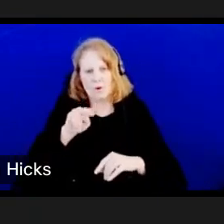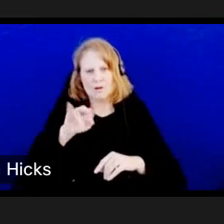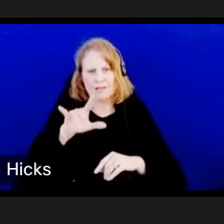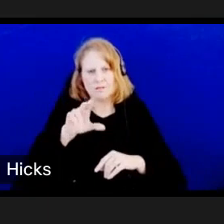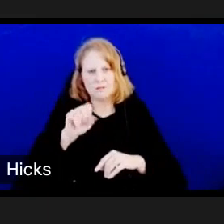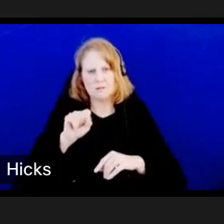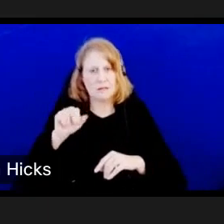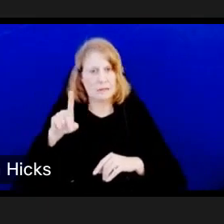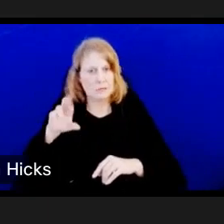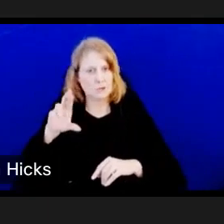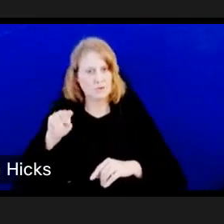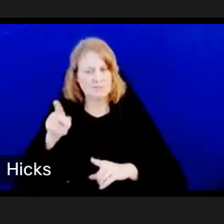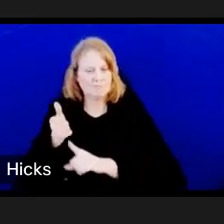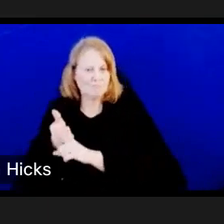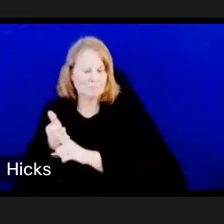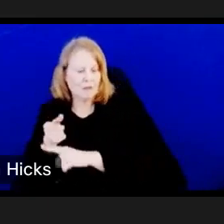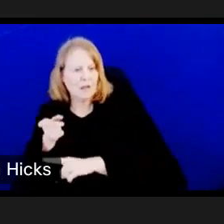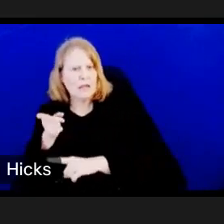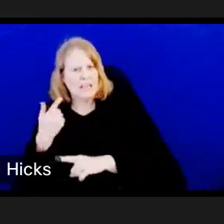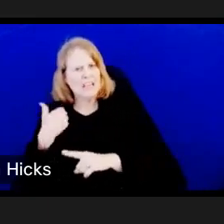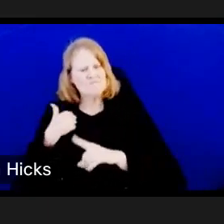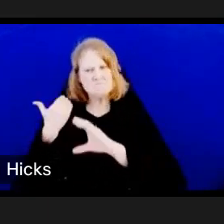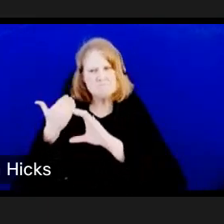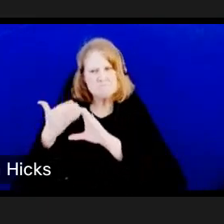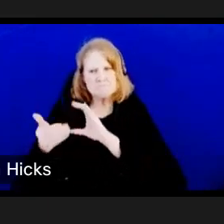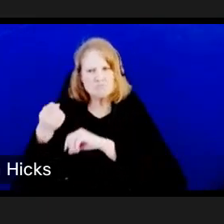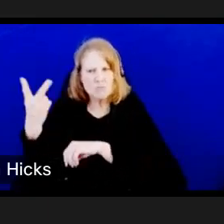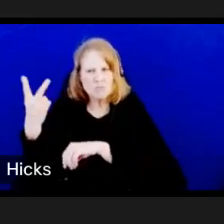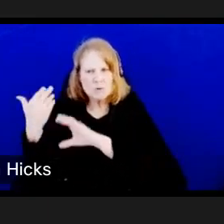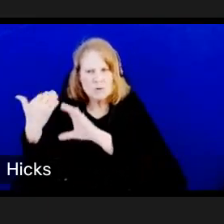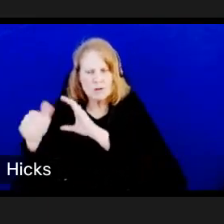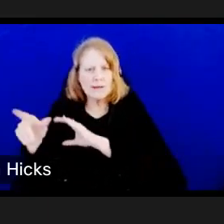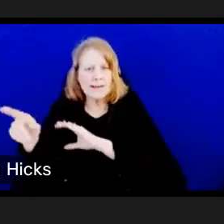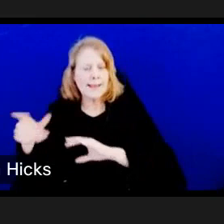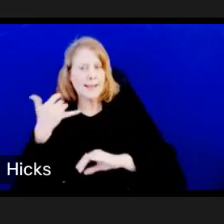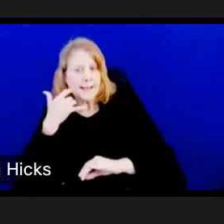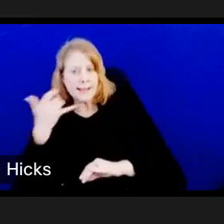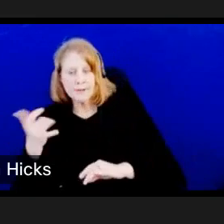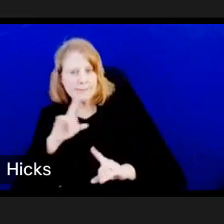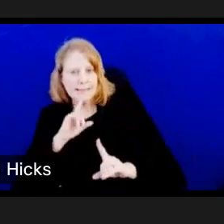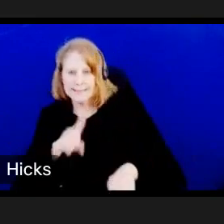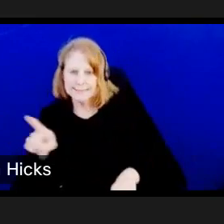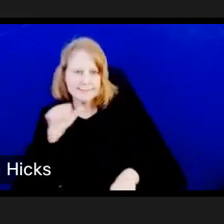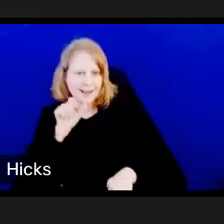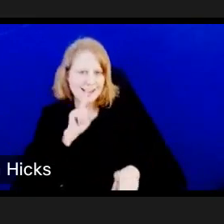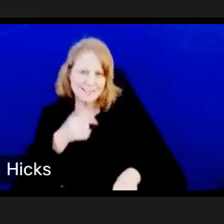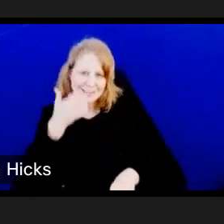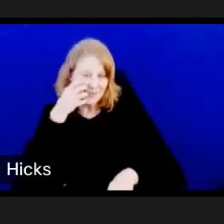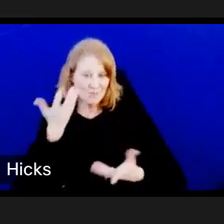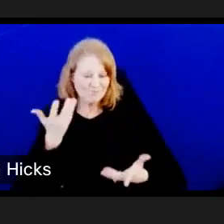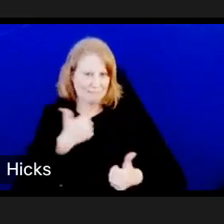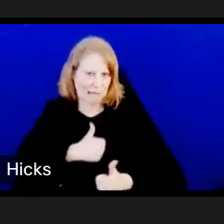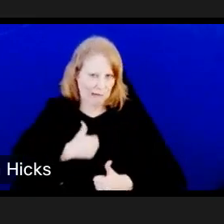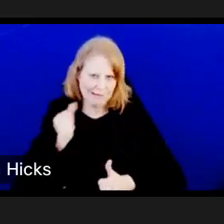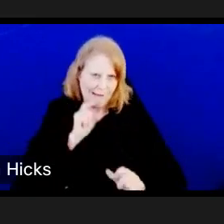I've sent him one or two emails, and I've tried calling him. He doesn't answer his cell phone. I'm sorry to say that. But